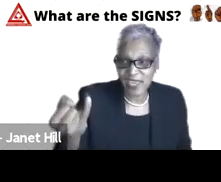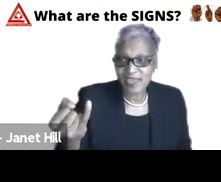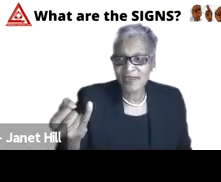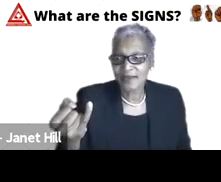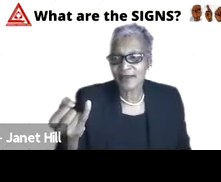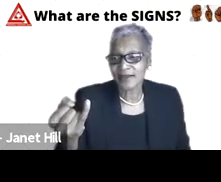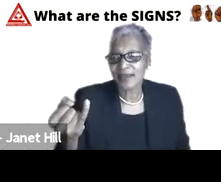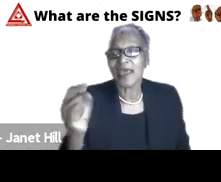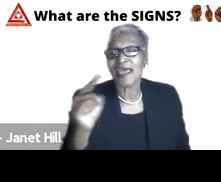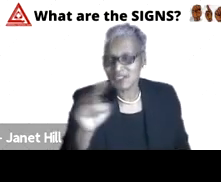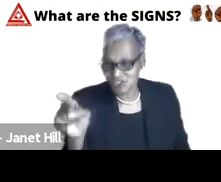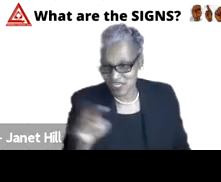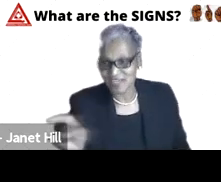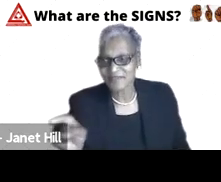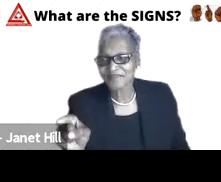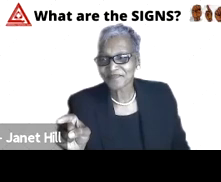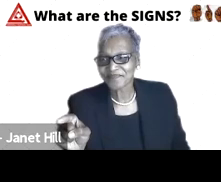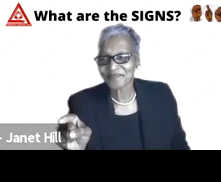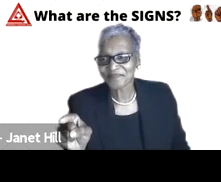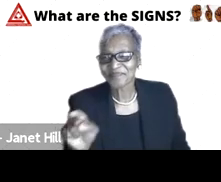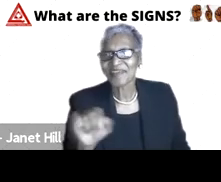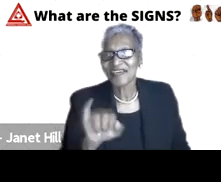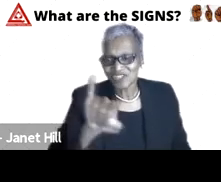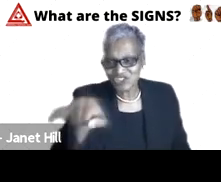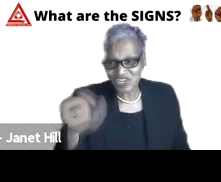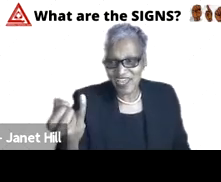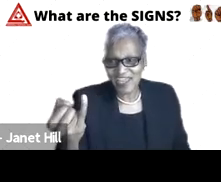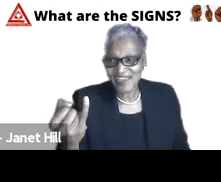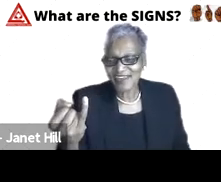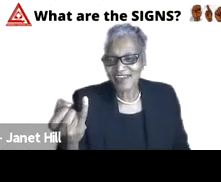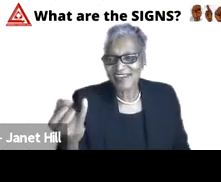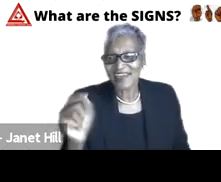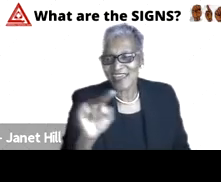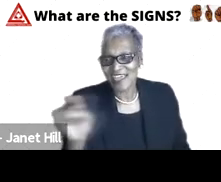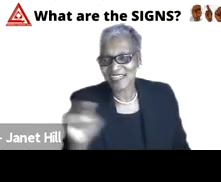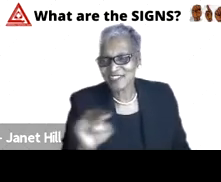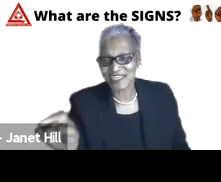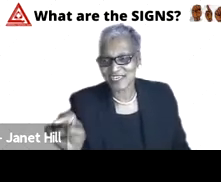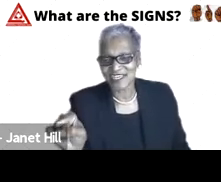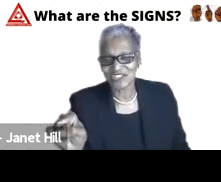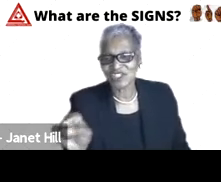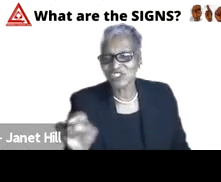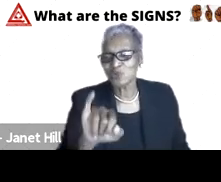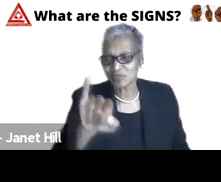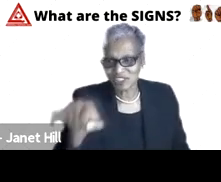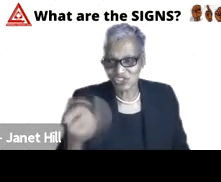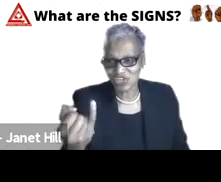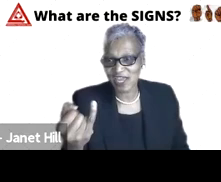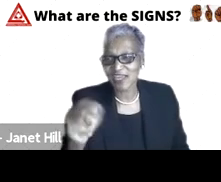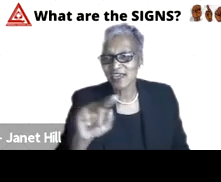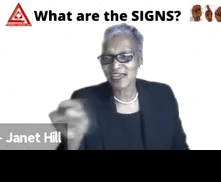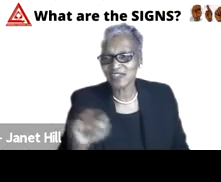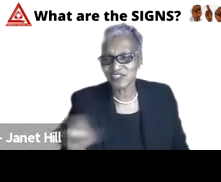J and Z. Z. J and Z. It just loops.